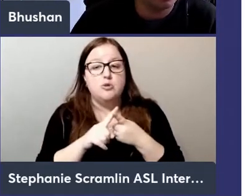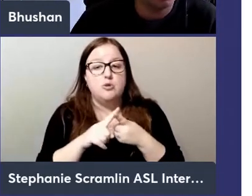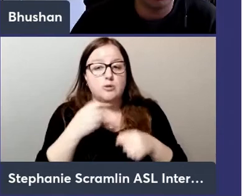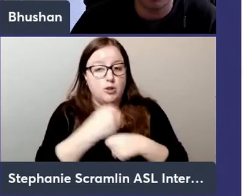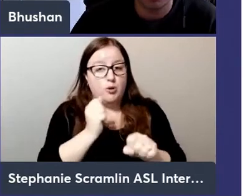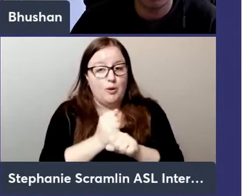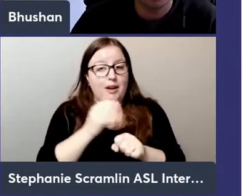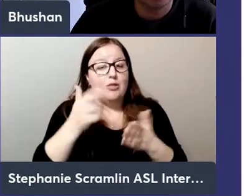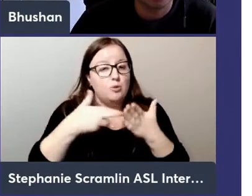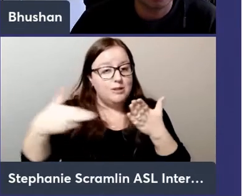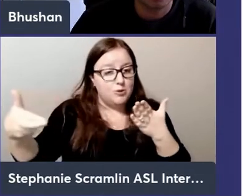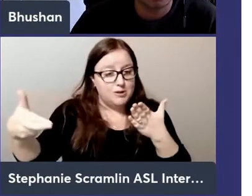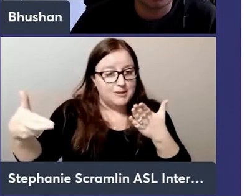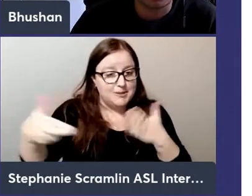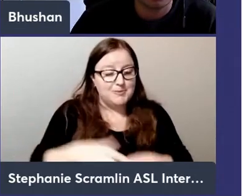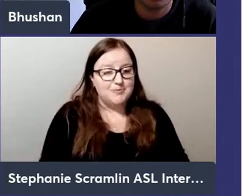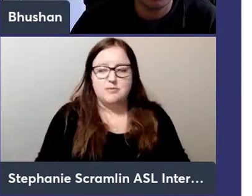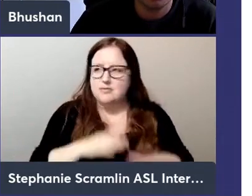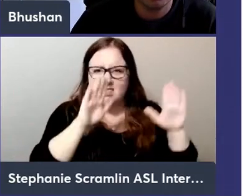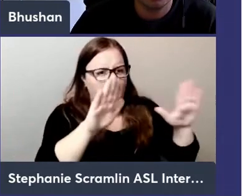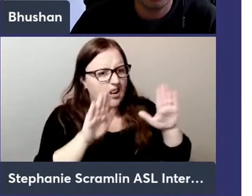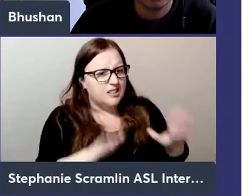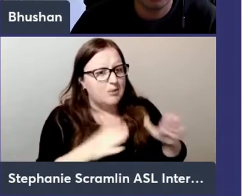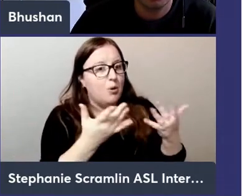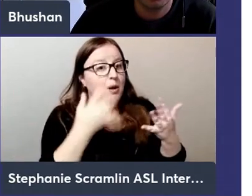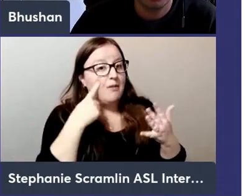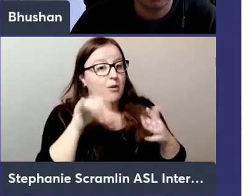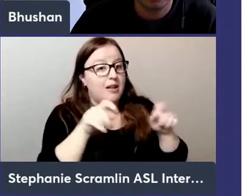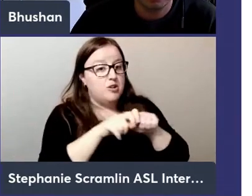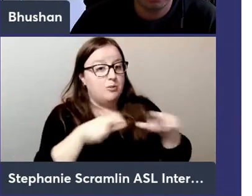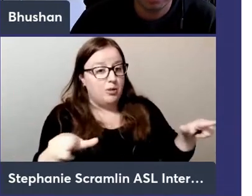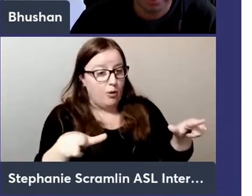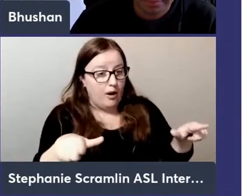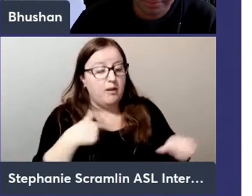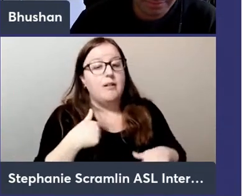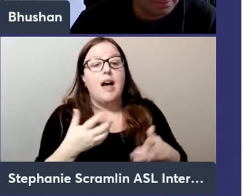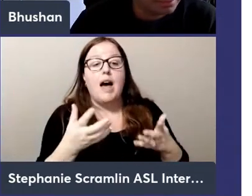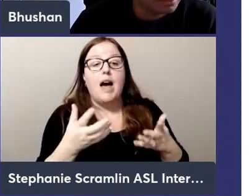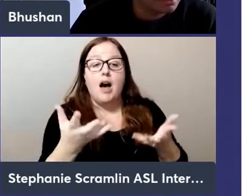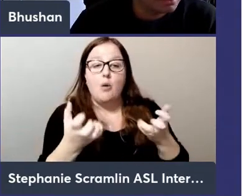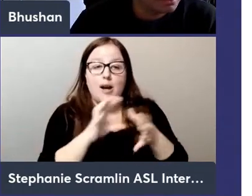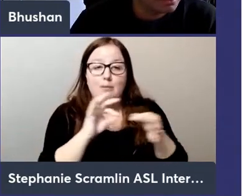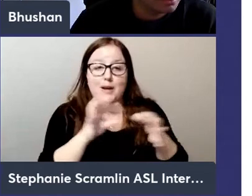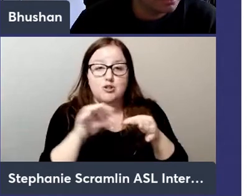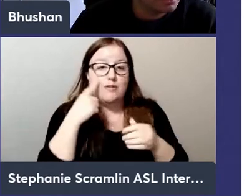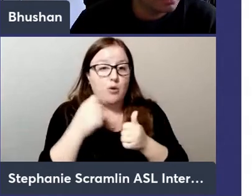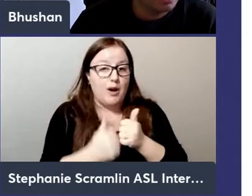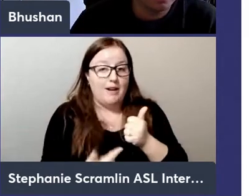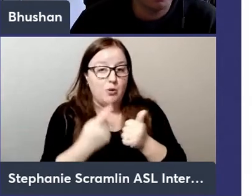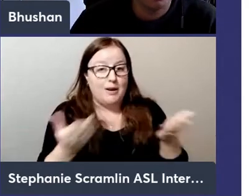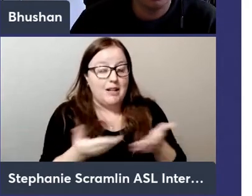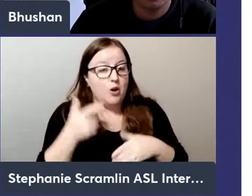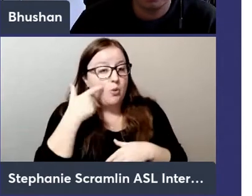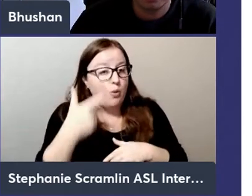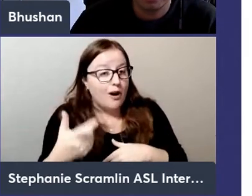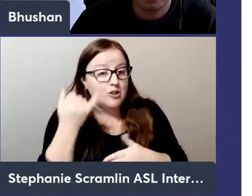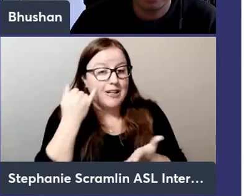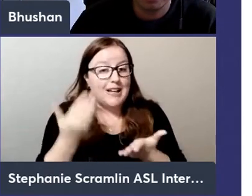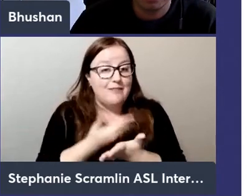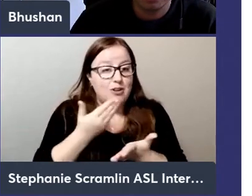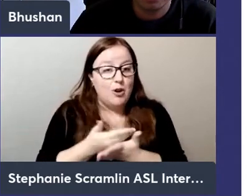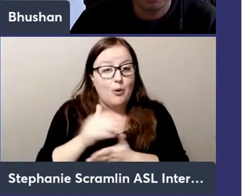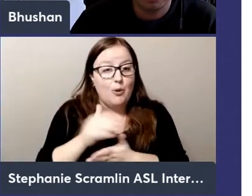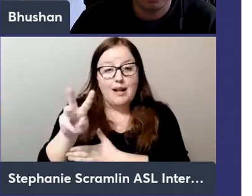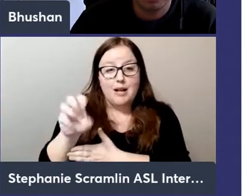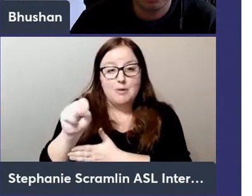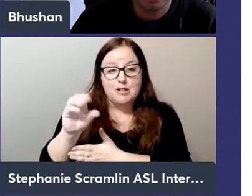their resources. That's awesome. And while we're waiting for this to deploy, I do want to mention for everyone here who's watching, if you're brand new, this is AWS On